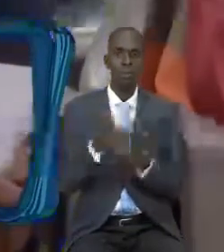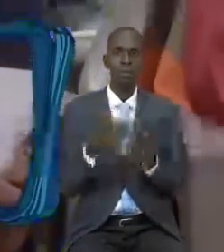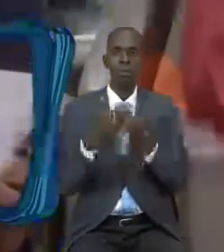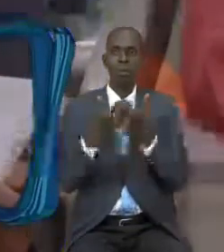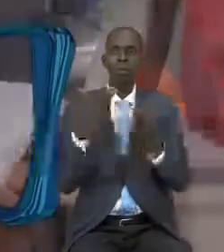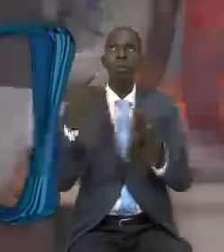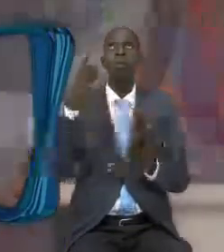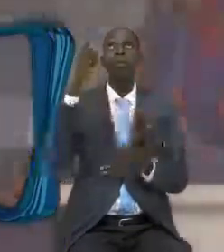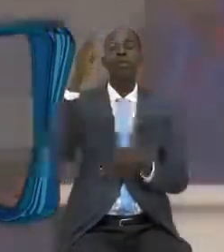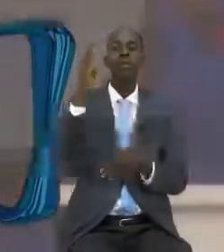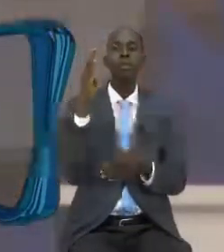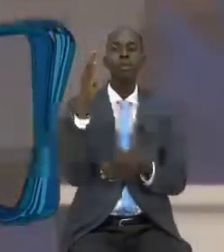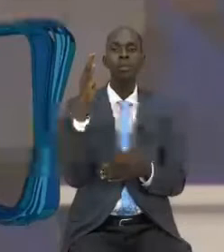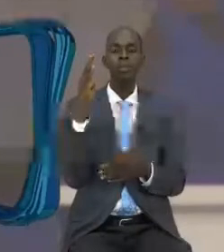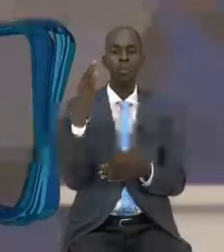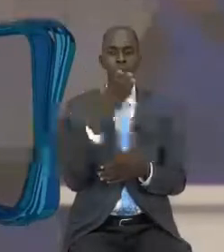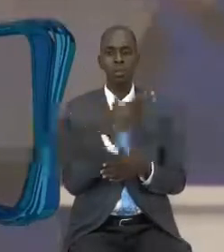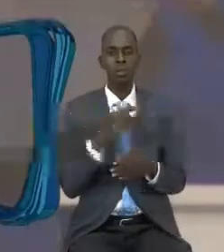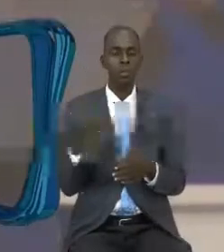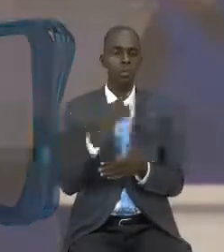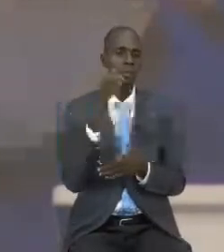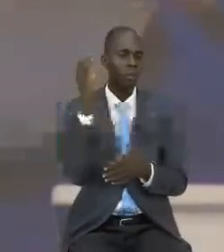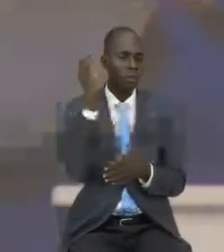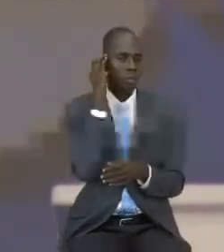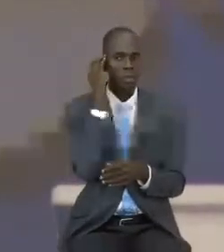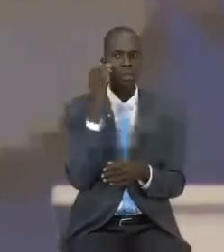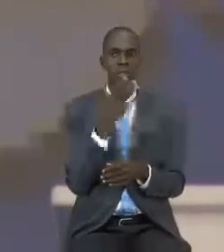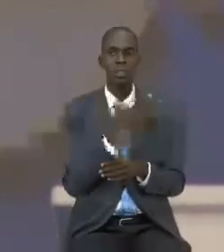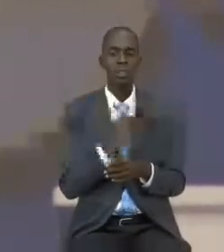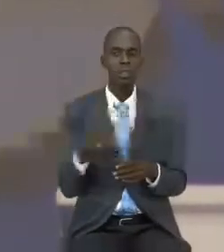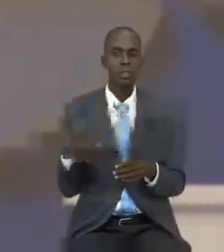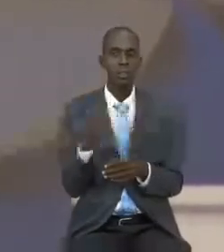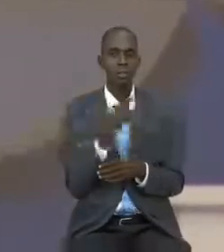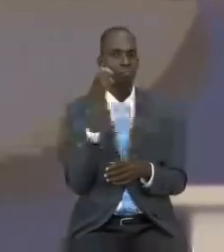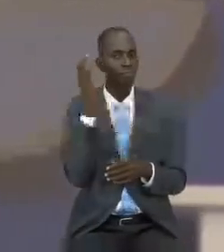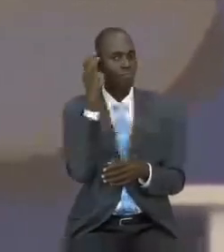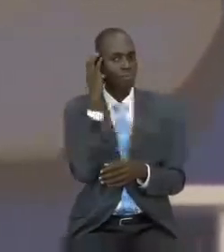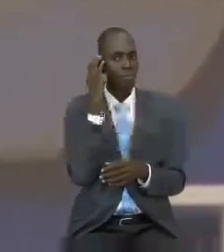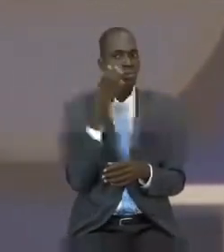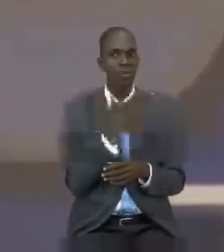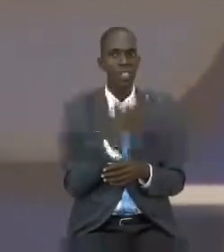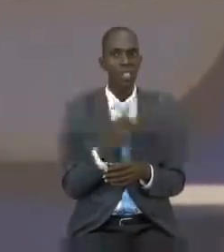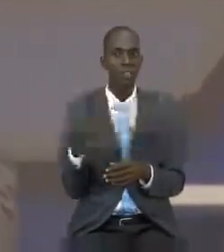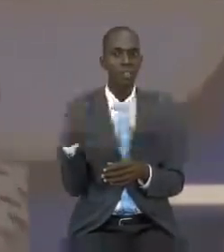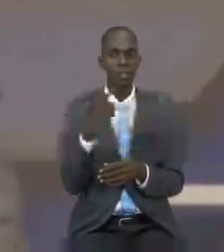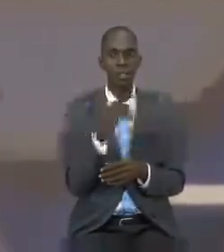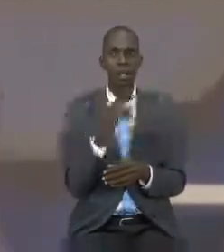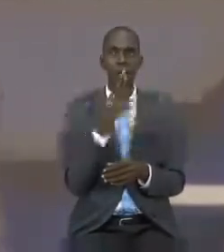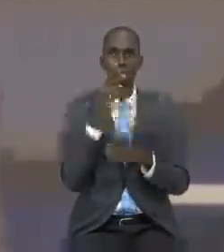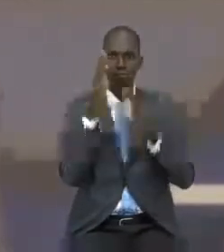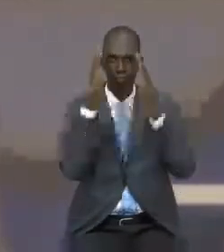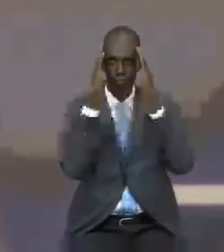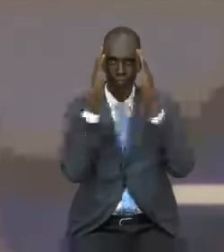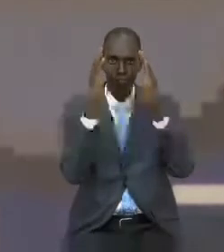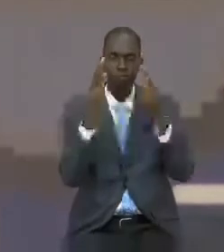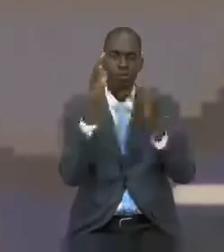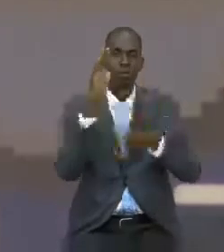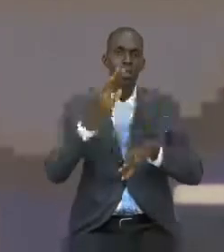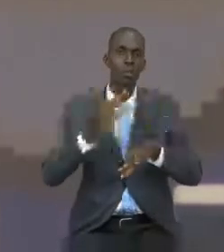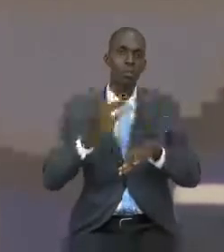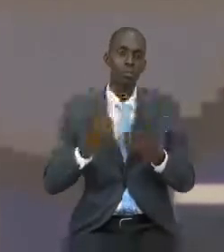God and they hear and they listen and they are attentive to the